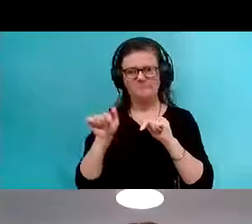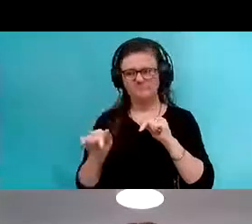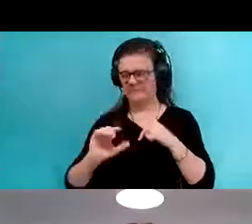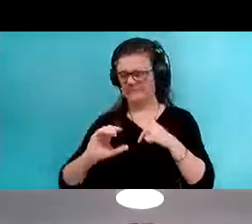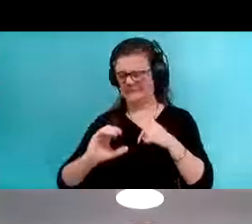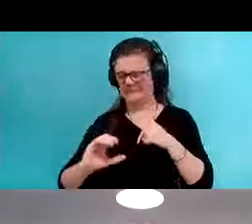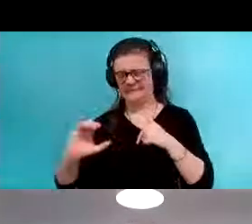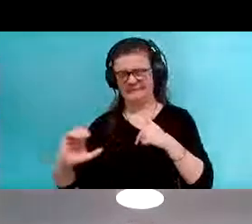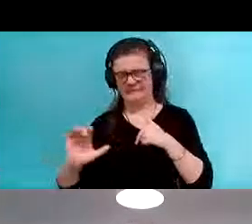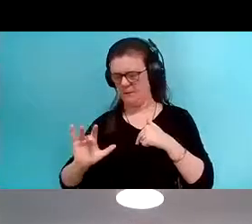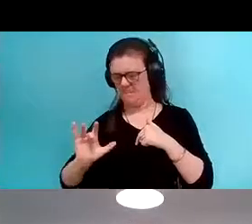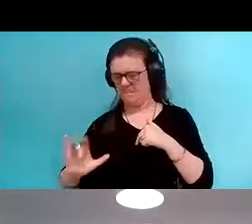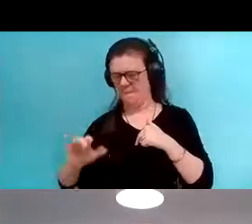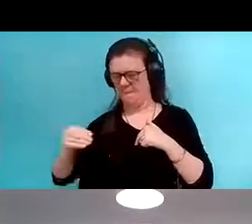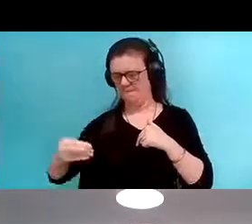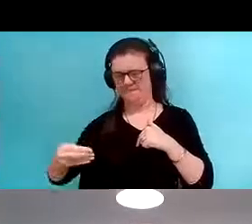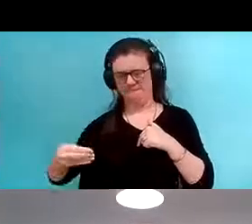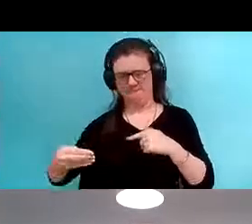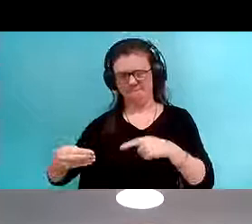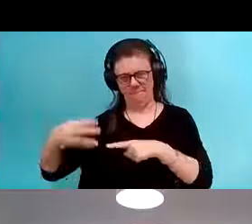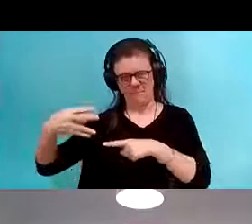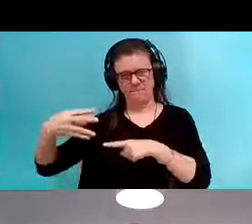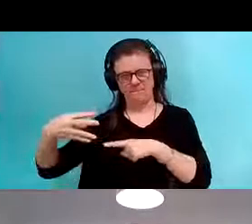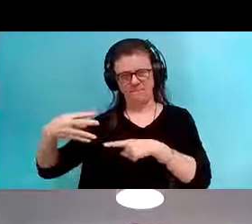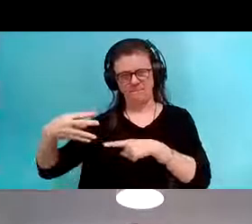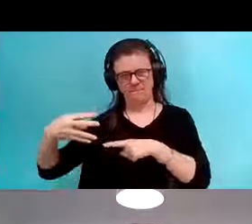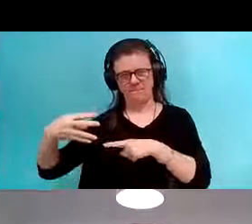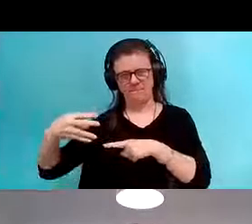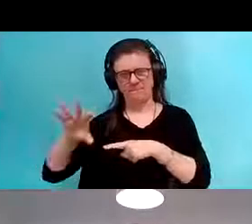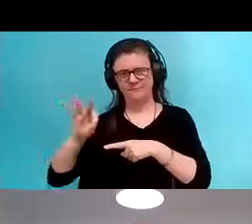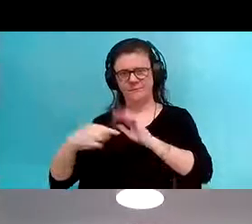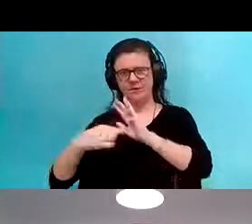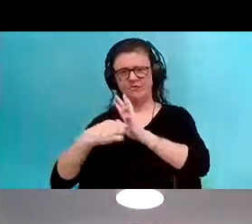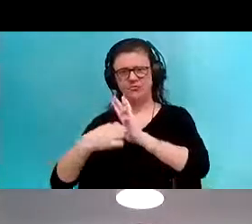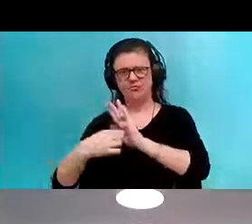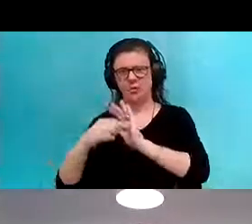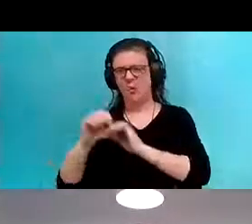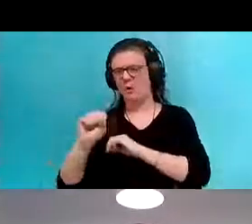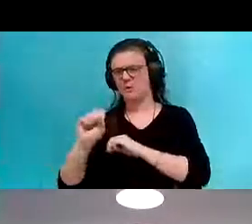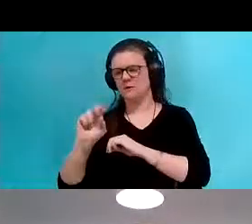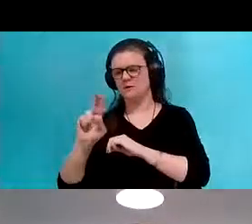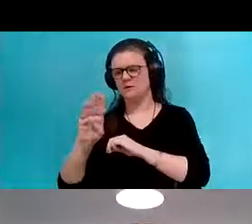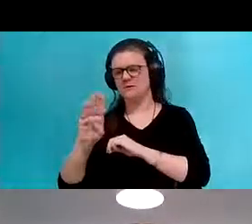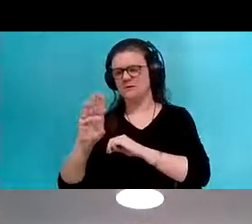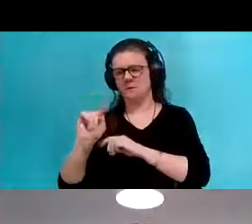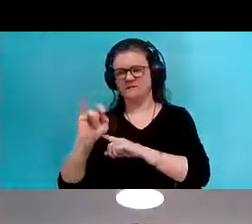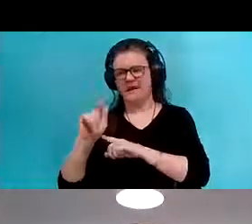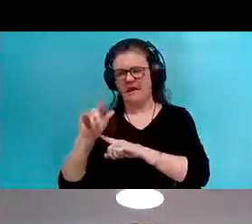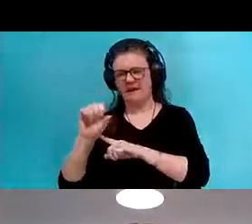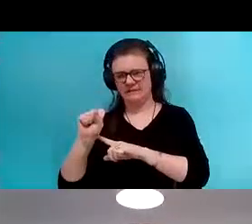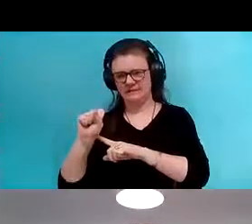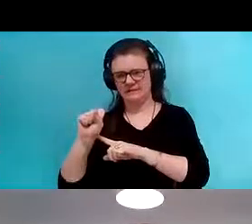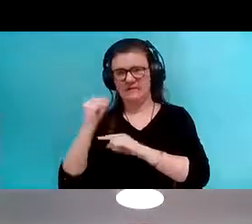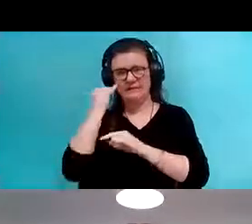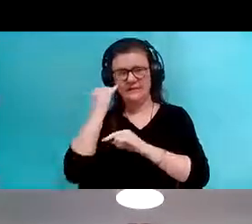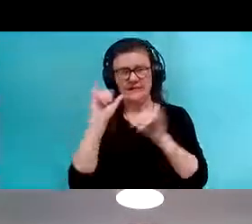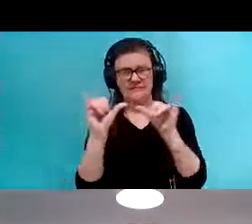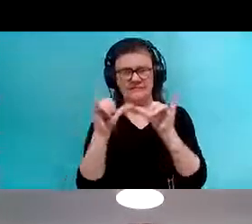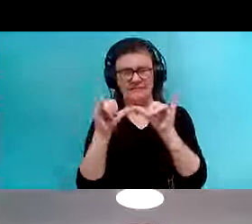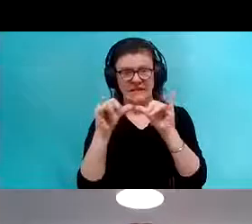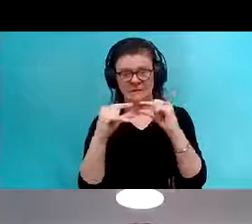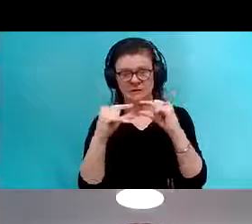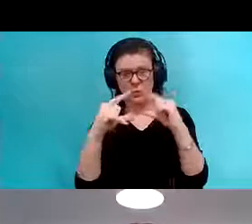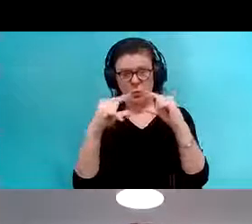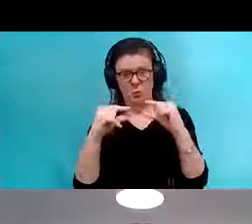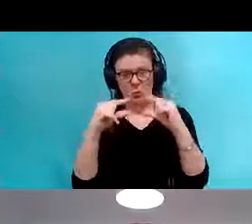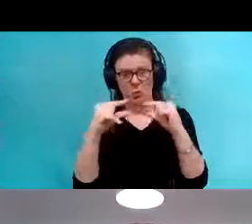menu button at the bottom of your screen and select Show Subtitles. To increase the font size, select Subtitle